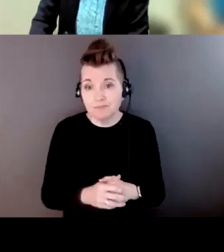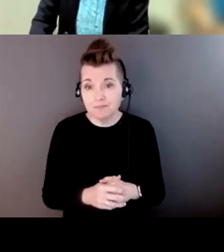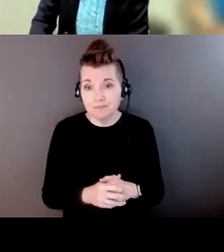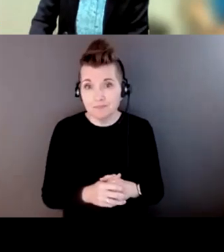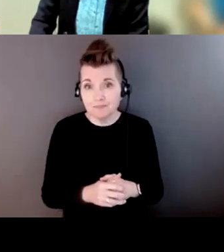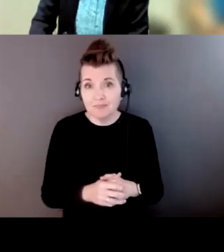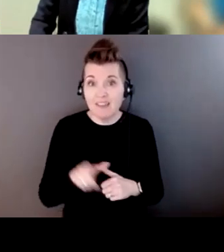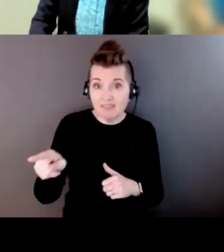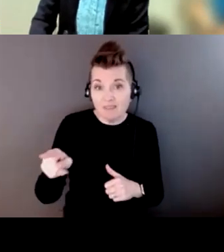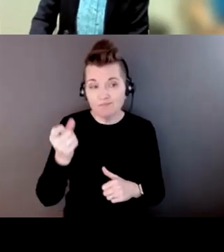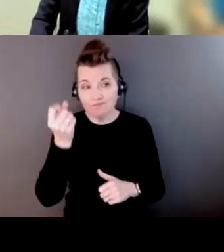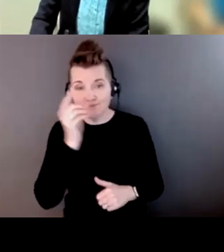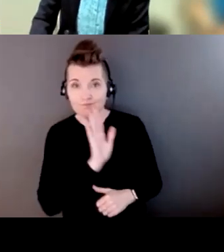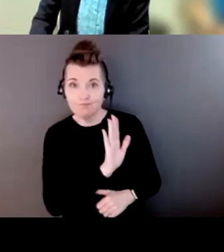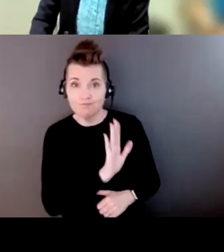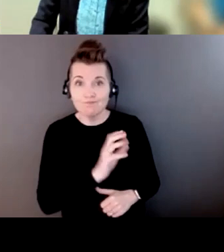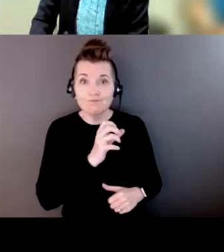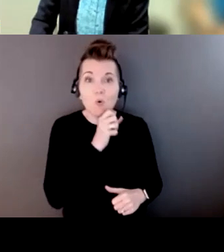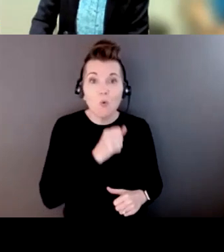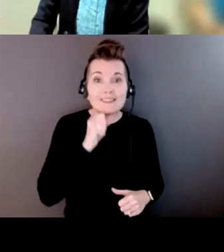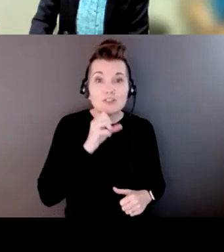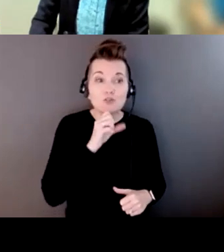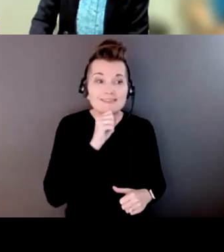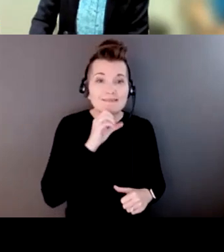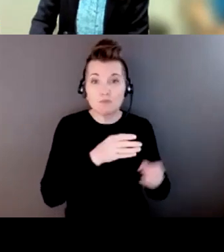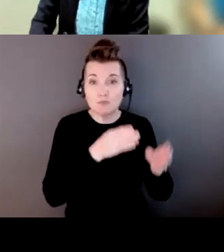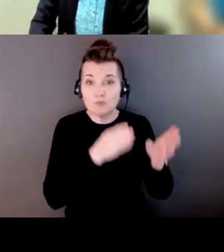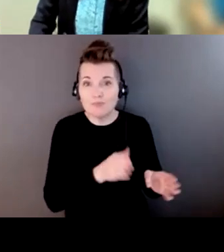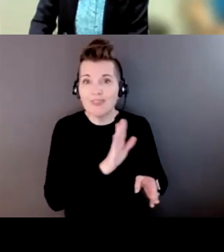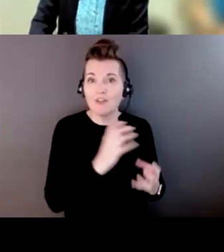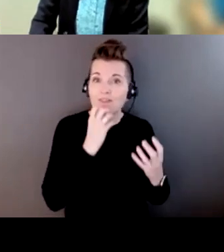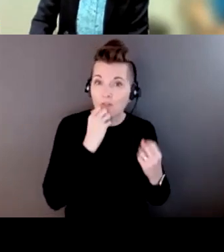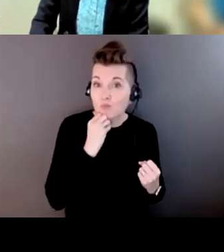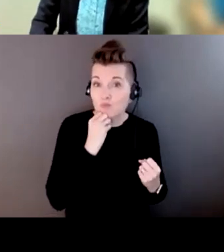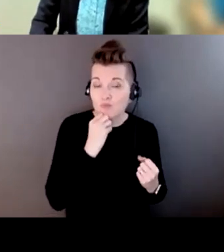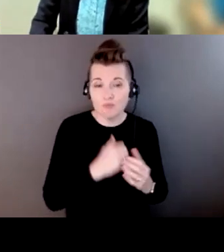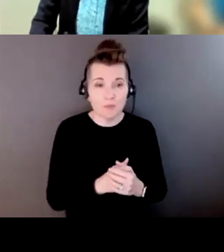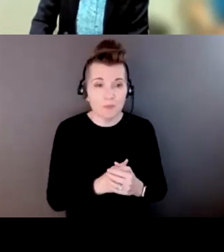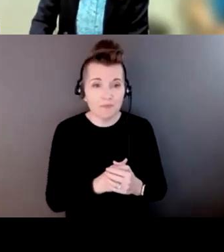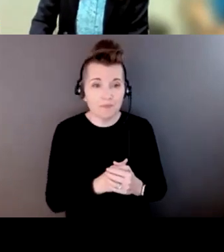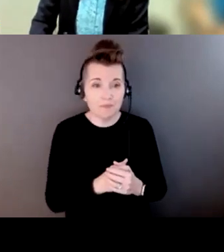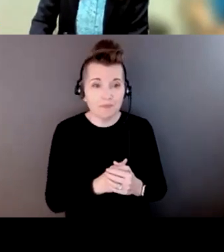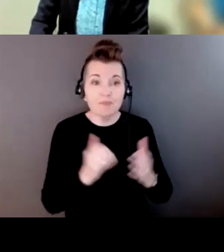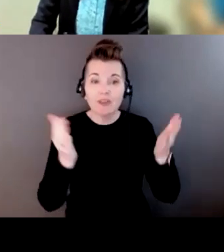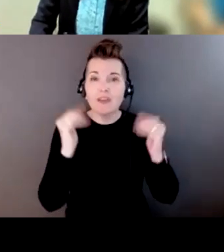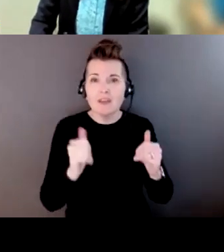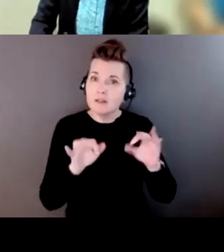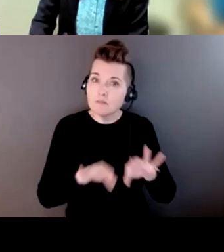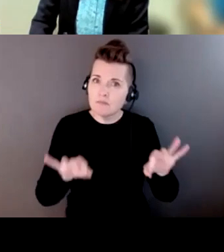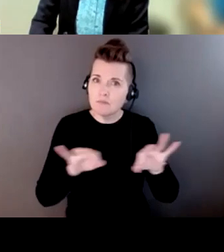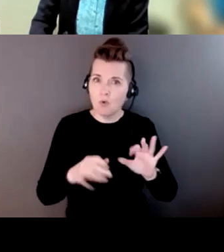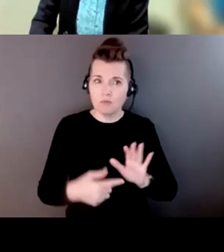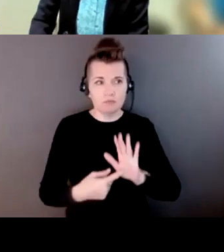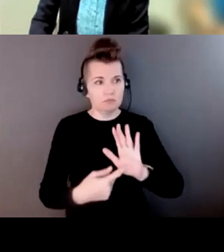values. Right? It can also, what we want to do is provide a non-adversarial model of